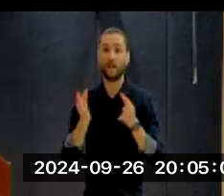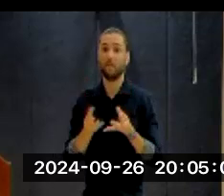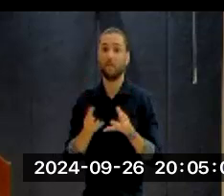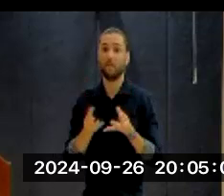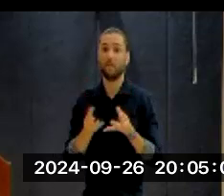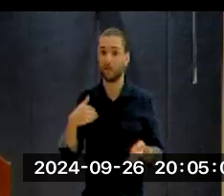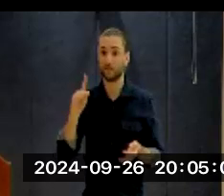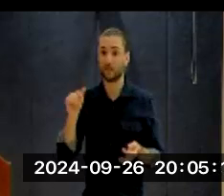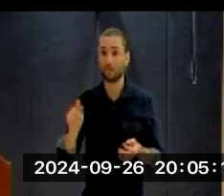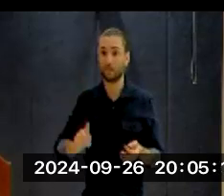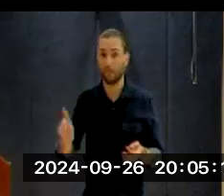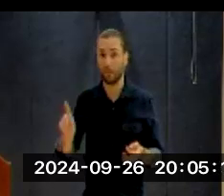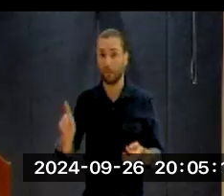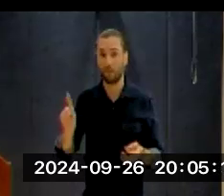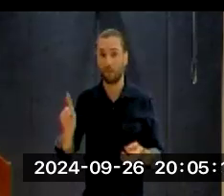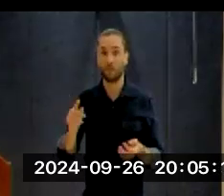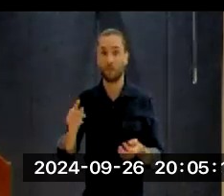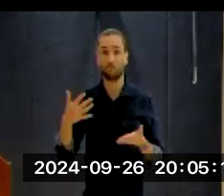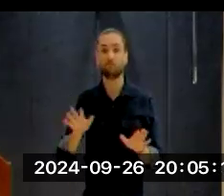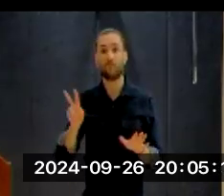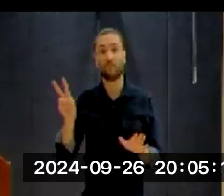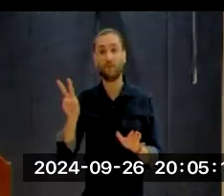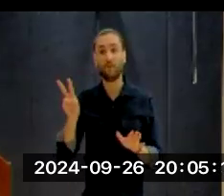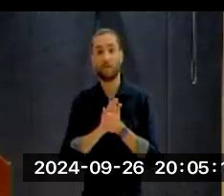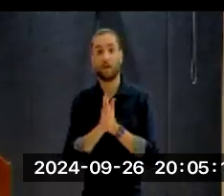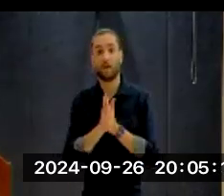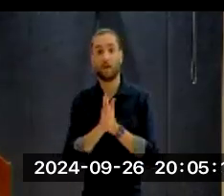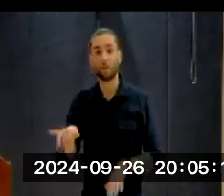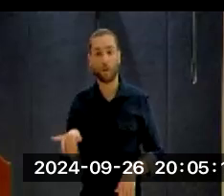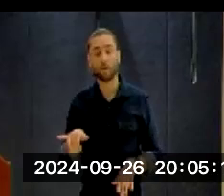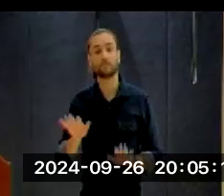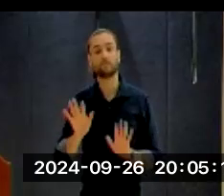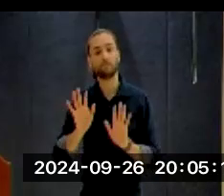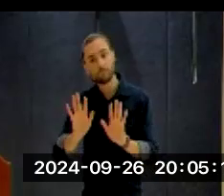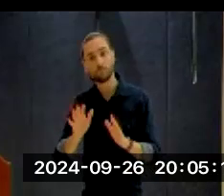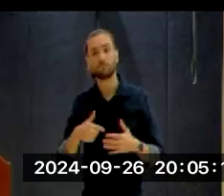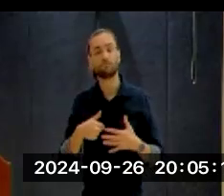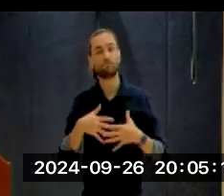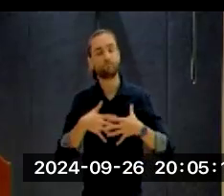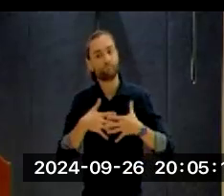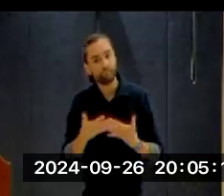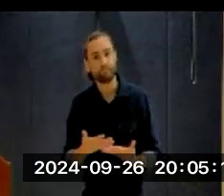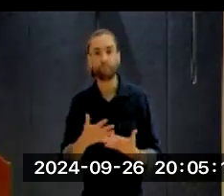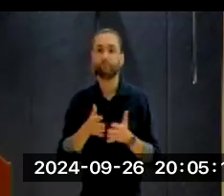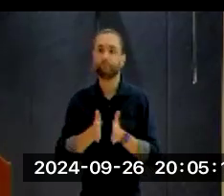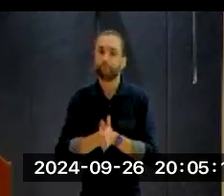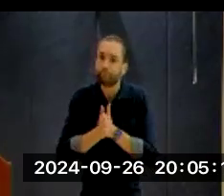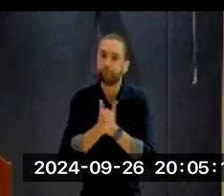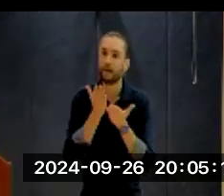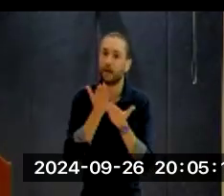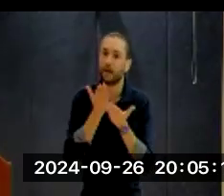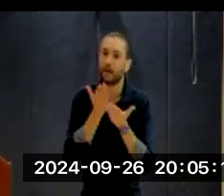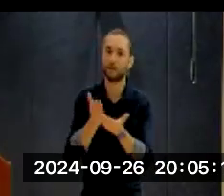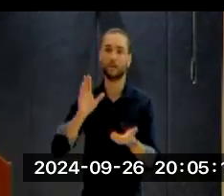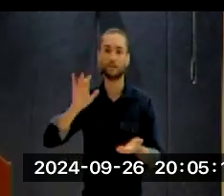people that were victimized as well. So I just want to give a heartfelt thank you to the